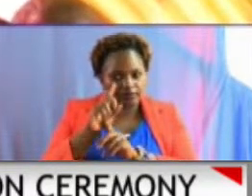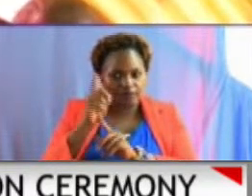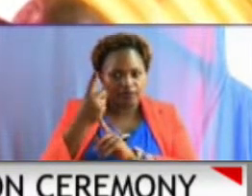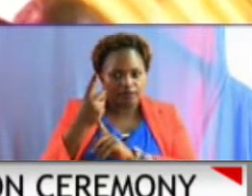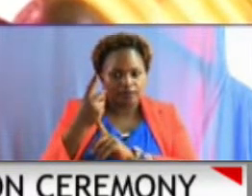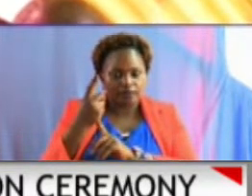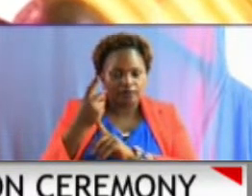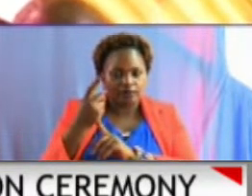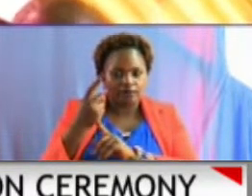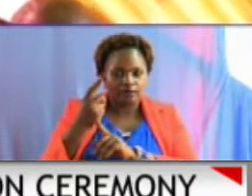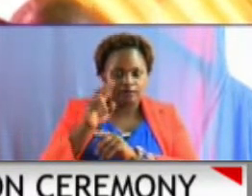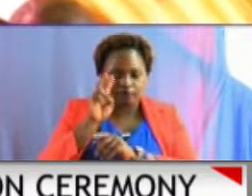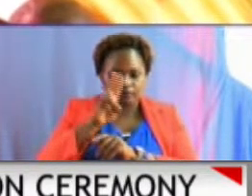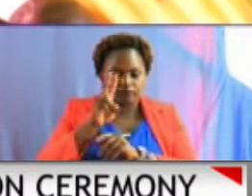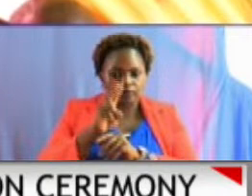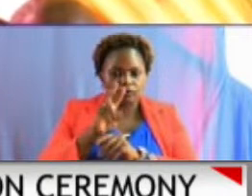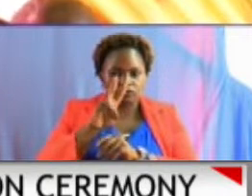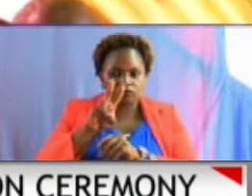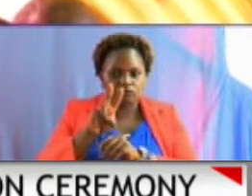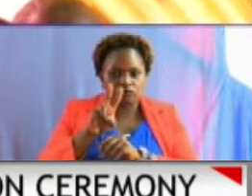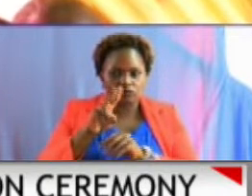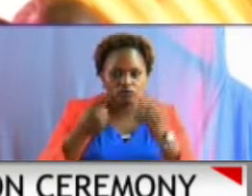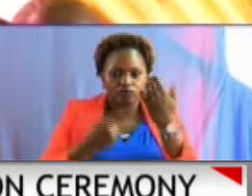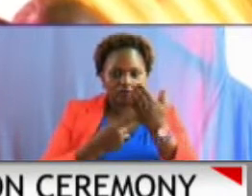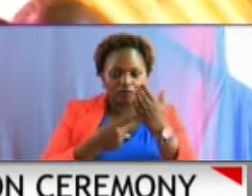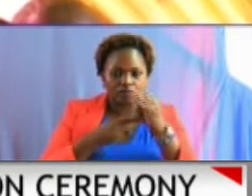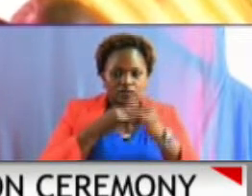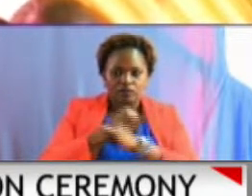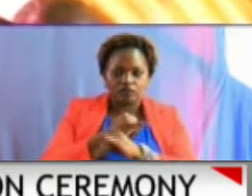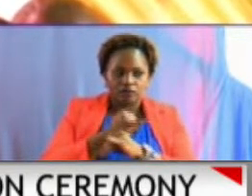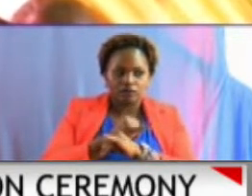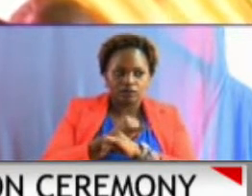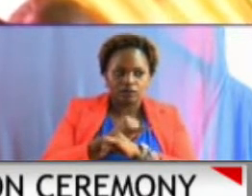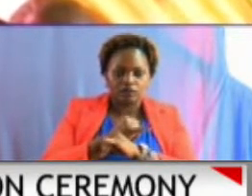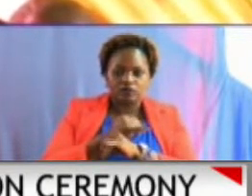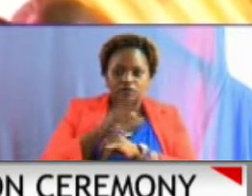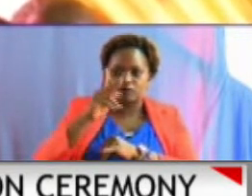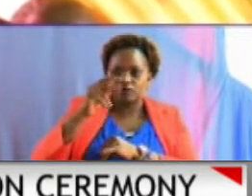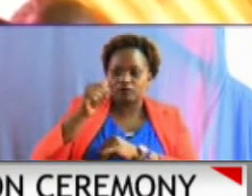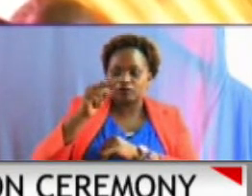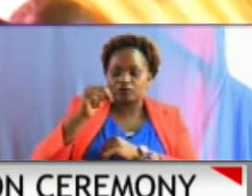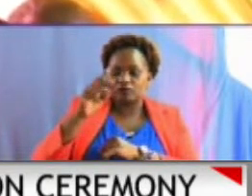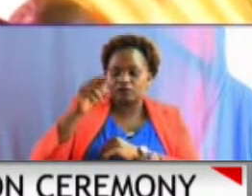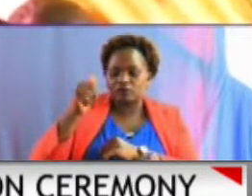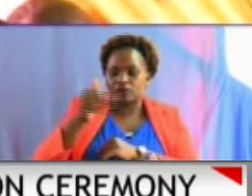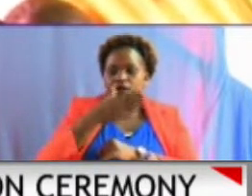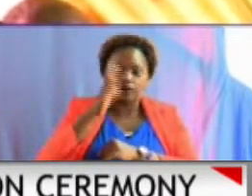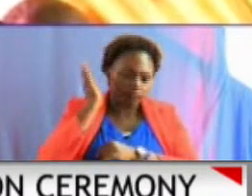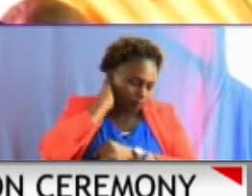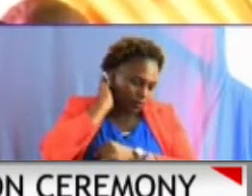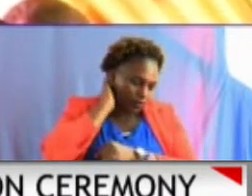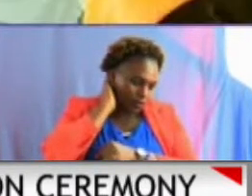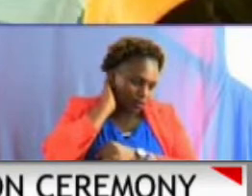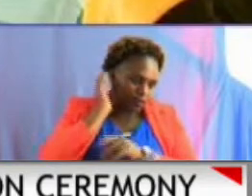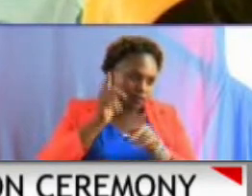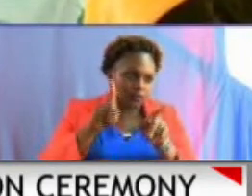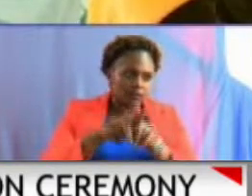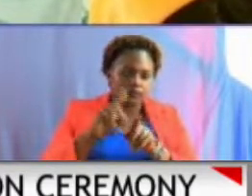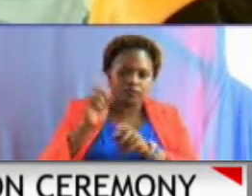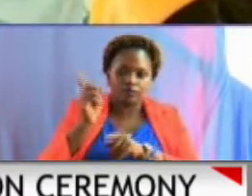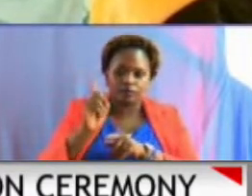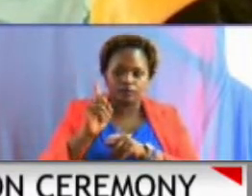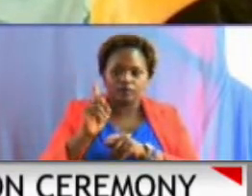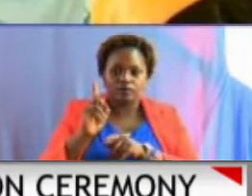5. Overseeing the construction of 2 technical institutes at Kandara in Murang'A and Kamkunji in Nairobi, among